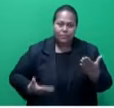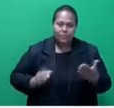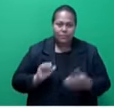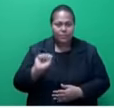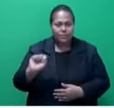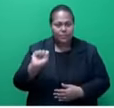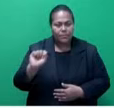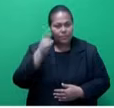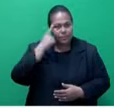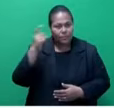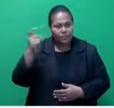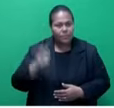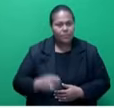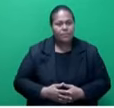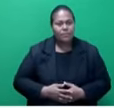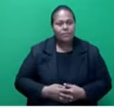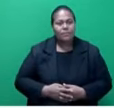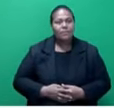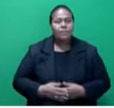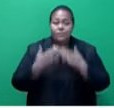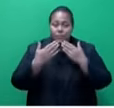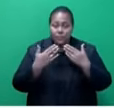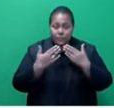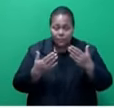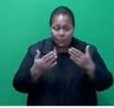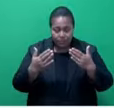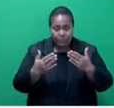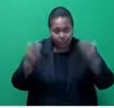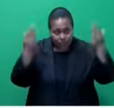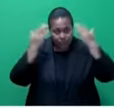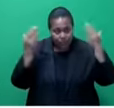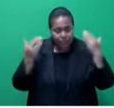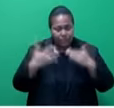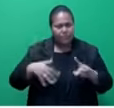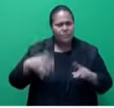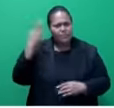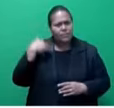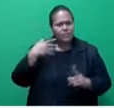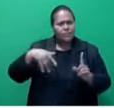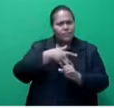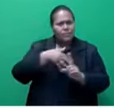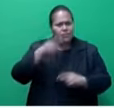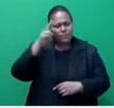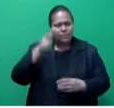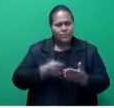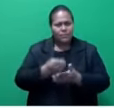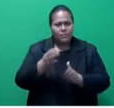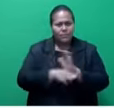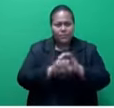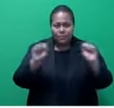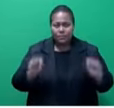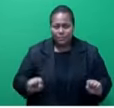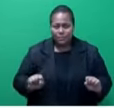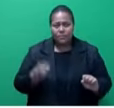You have the floor, sir. Thank you, Mr. Speaker, sir. By way of brief background, the National Payment System Bill 2020 was tabled here